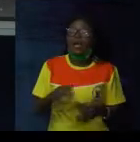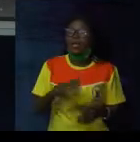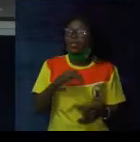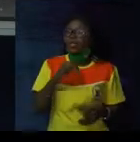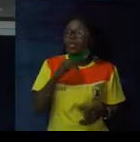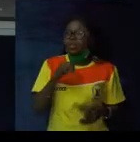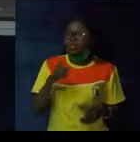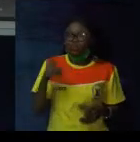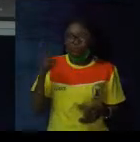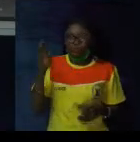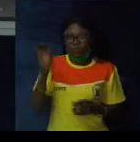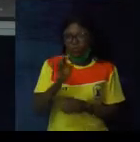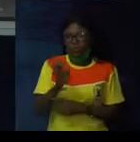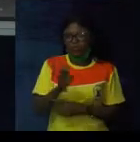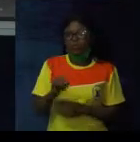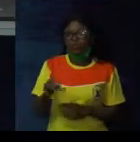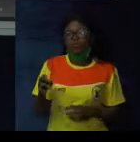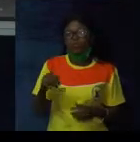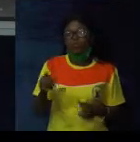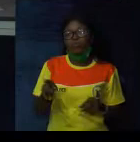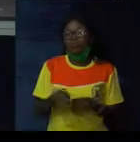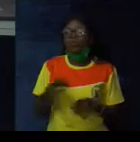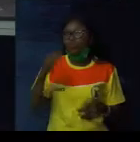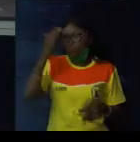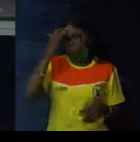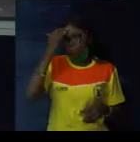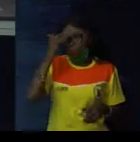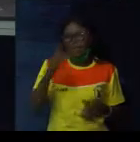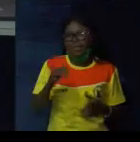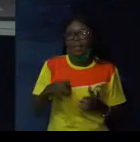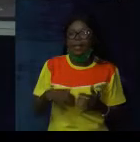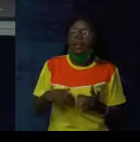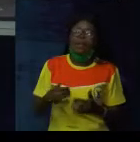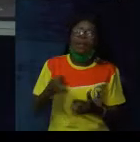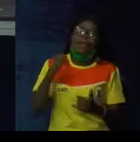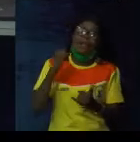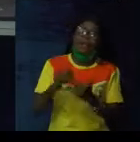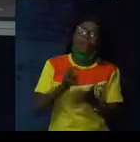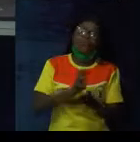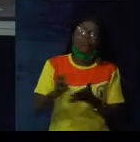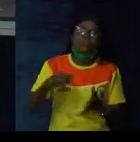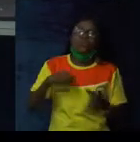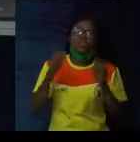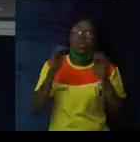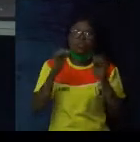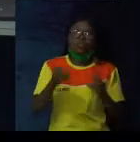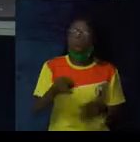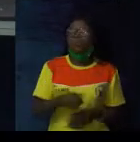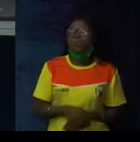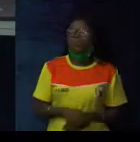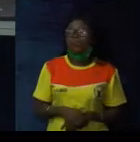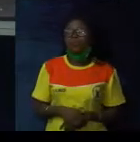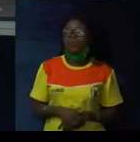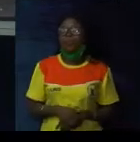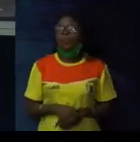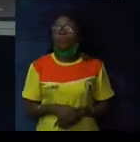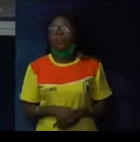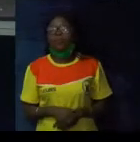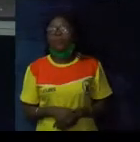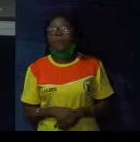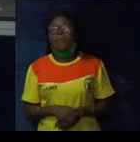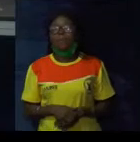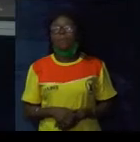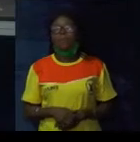measure temperature, not the Kelvin in your house. We use Celsius and we also use the Fahrenheit. They are all units of measuring